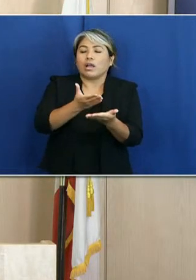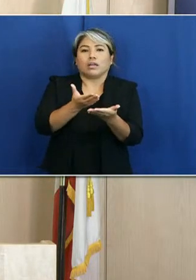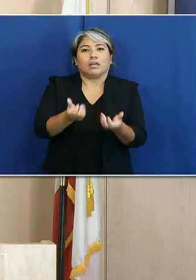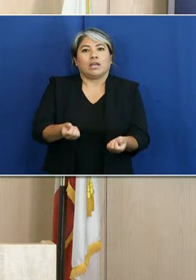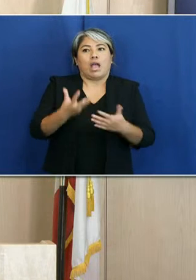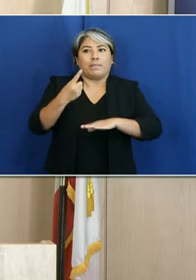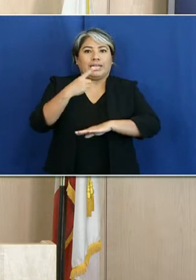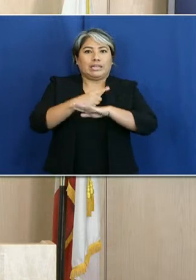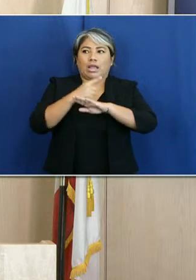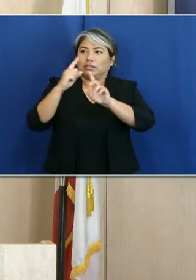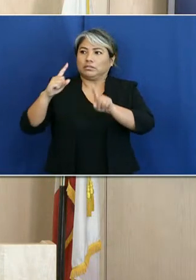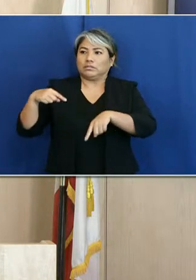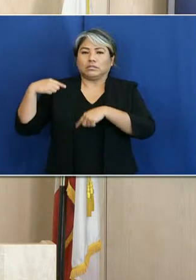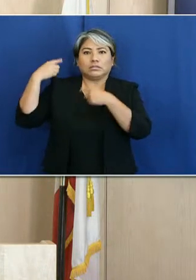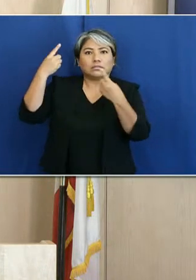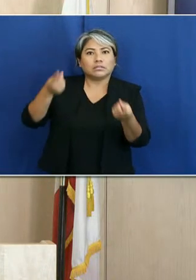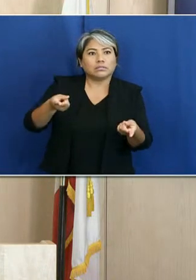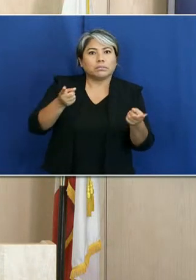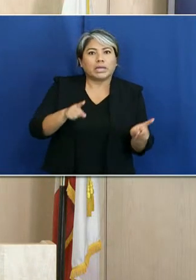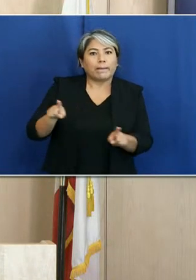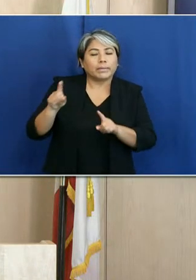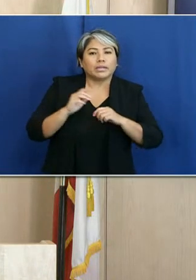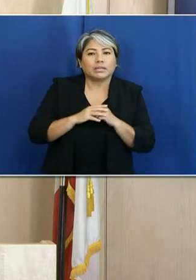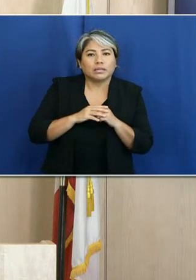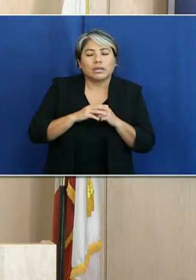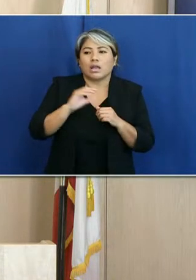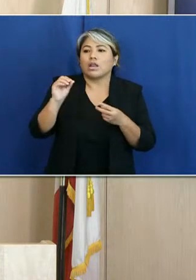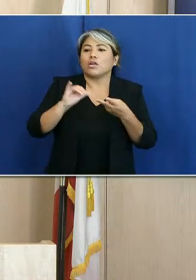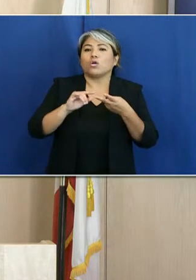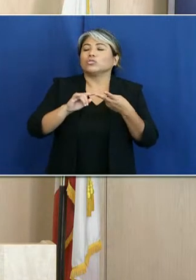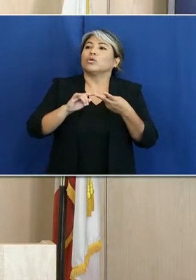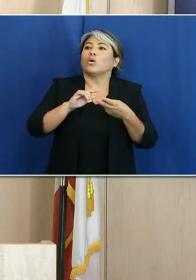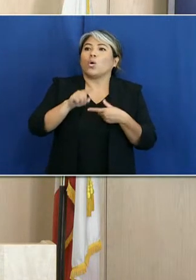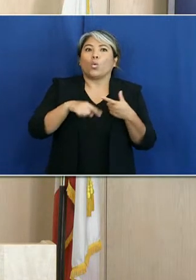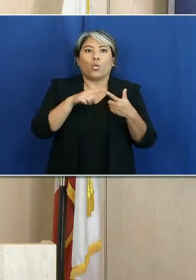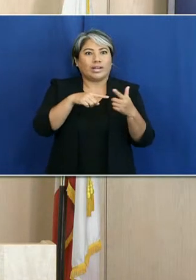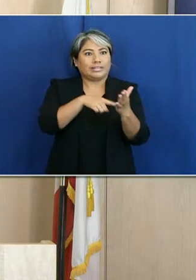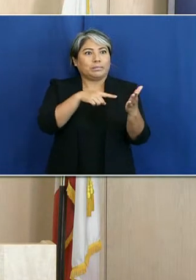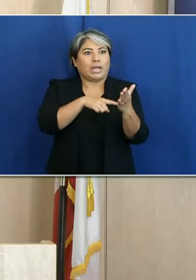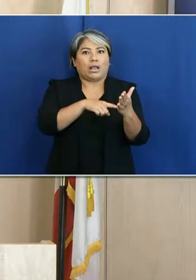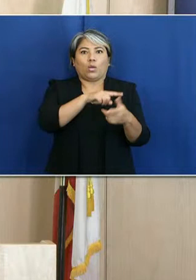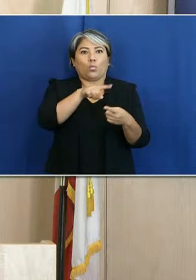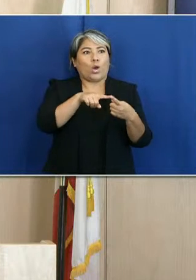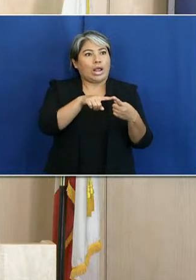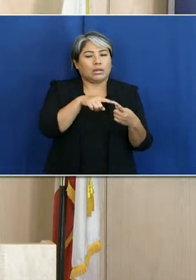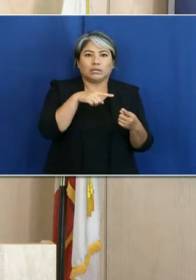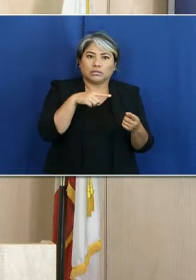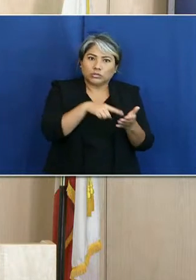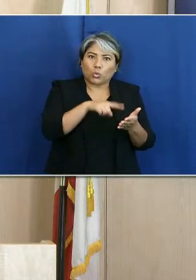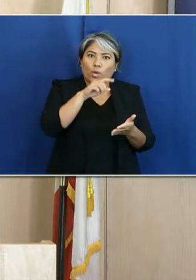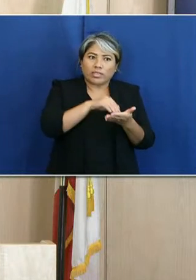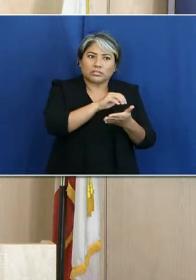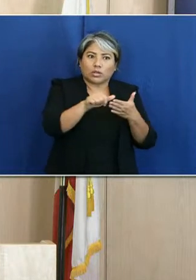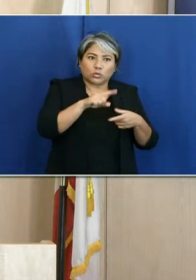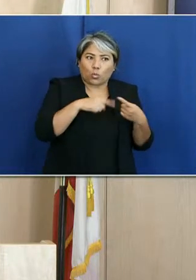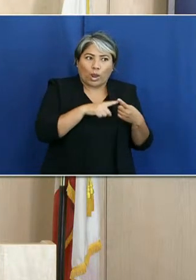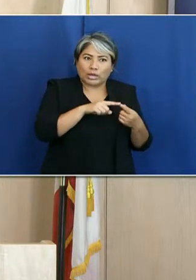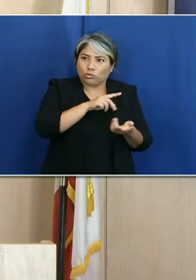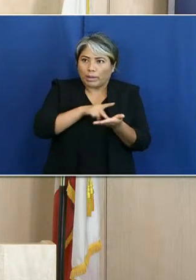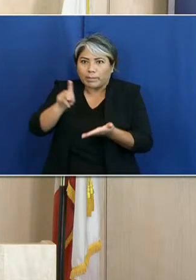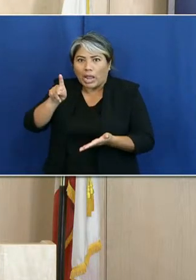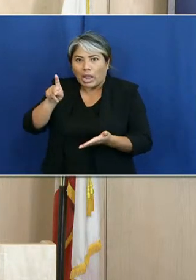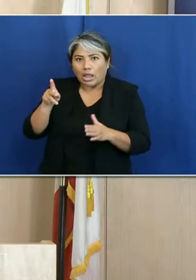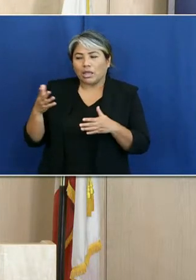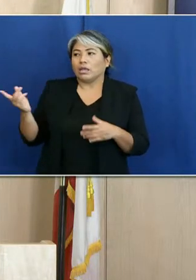many days that is actually the case? And when does that bill come due? Well, when it comes due is